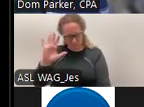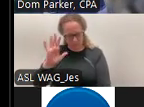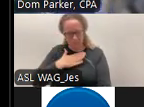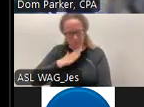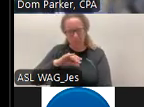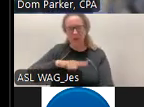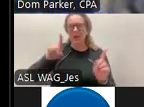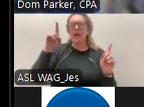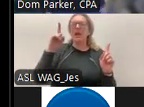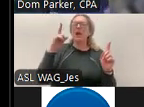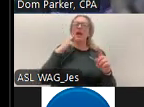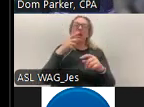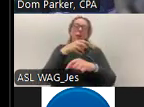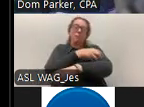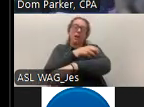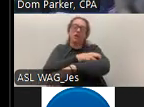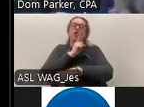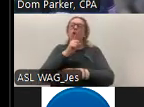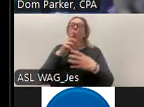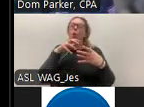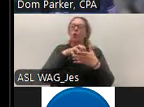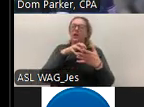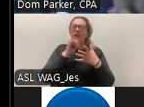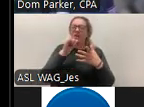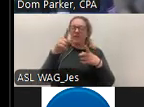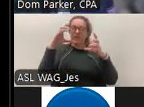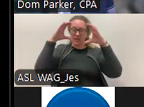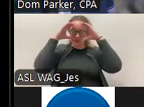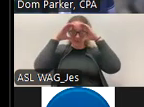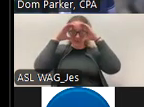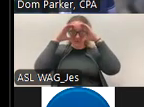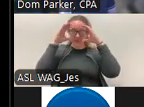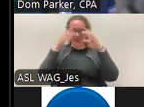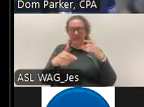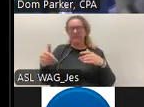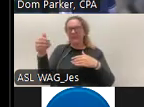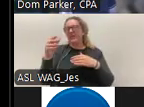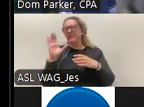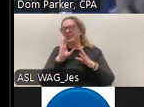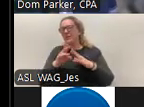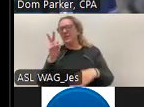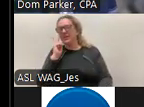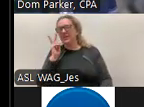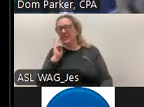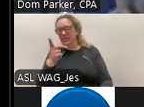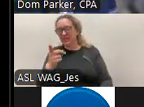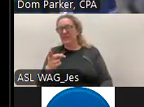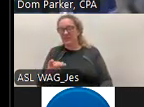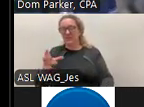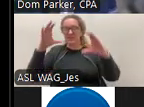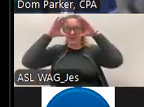playing on a particular headset, for example, like this one is, which was the next screenshot, that's quite a heavy